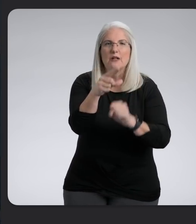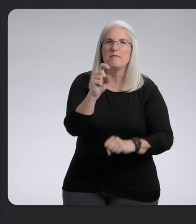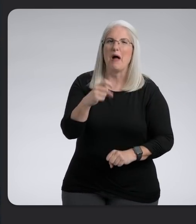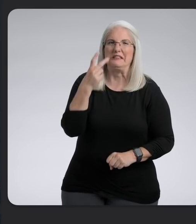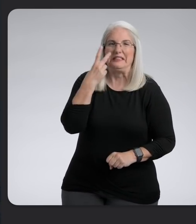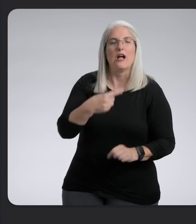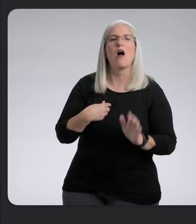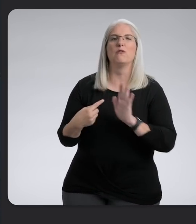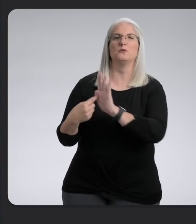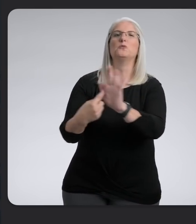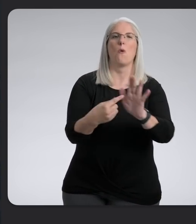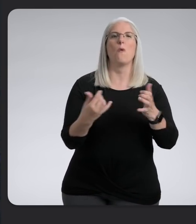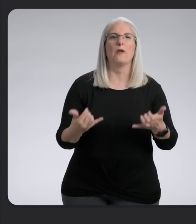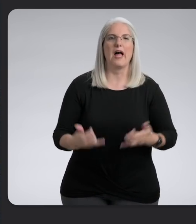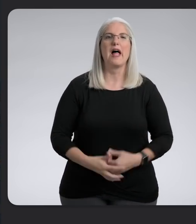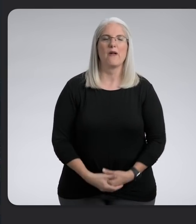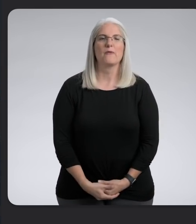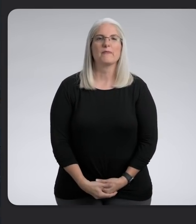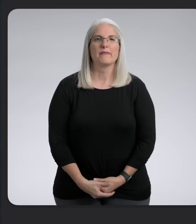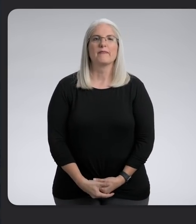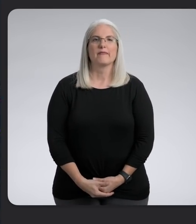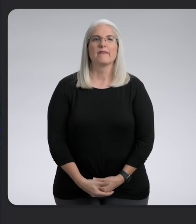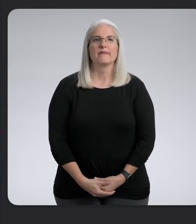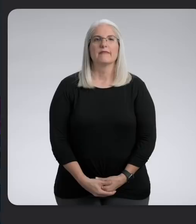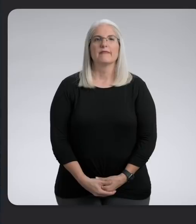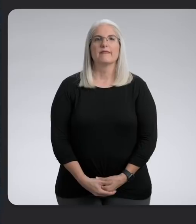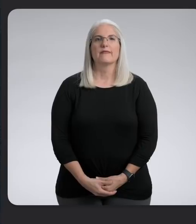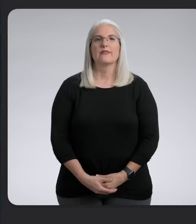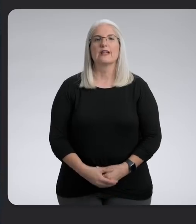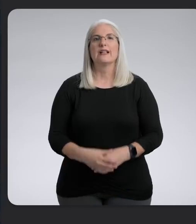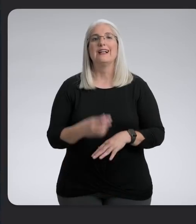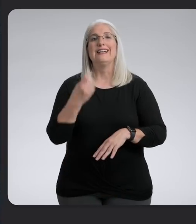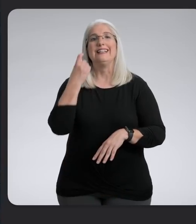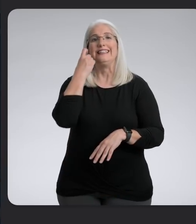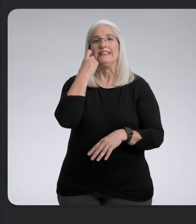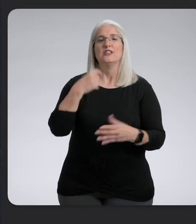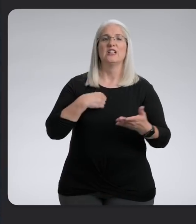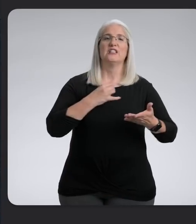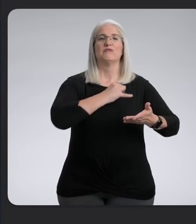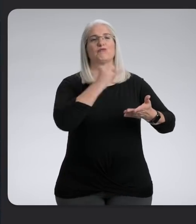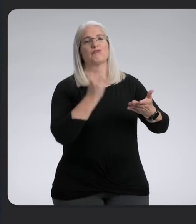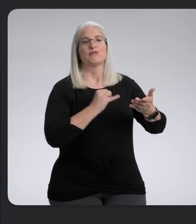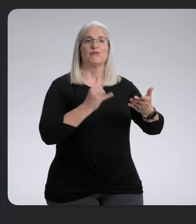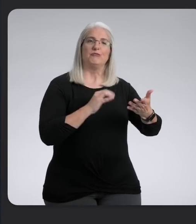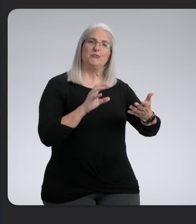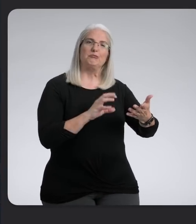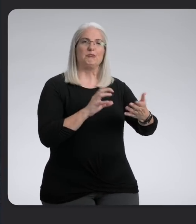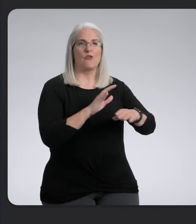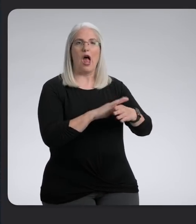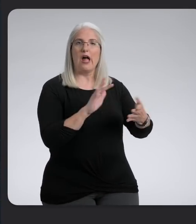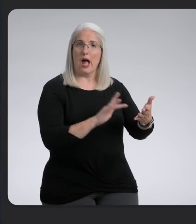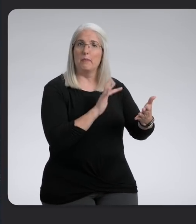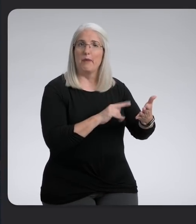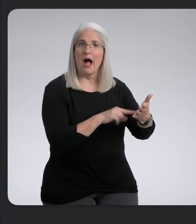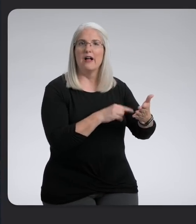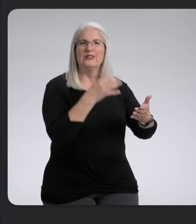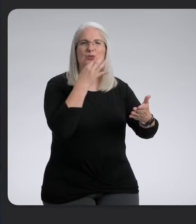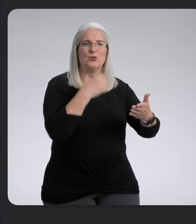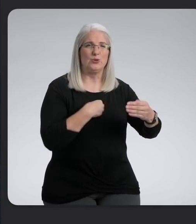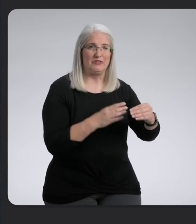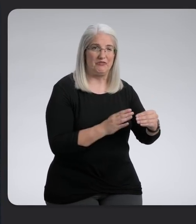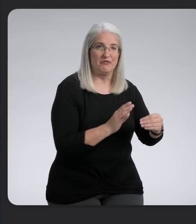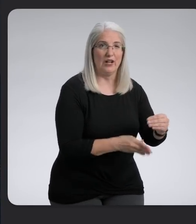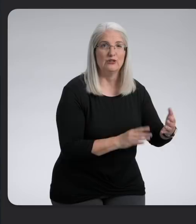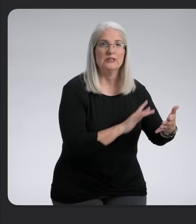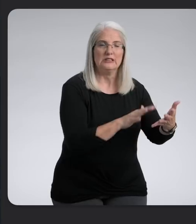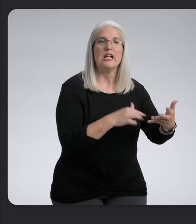now. I'm putting the finishing touches on an illustration here on my iPad. It's the last piece I need to finish a presentation that I